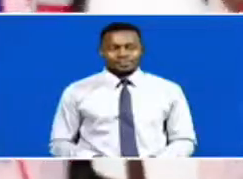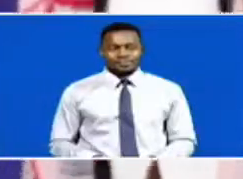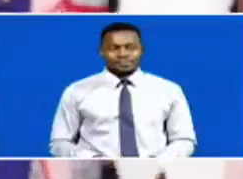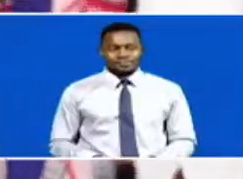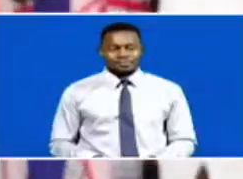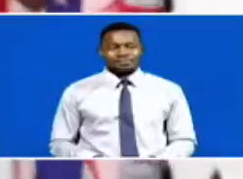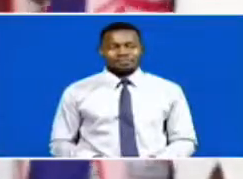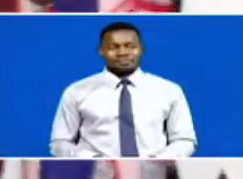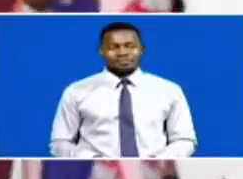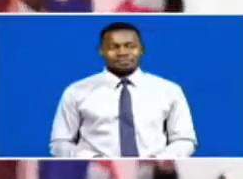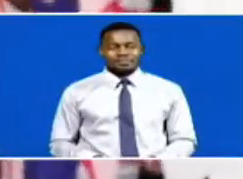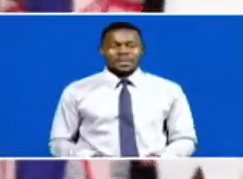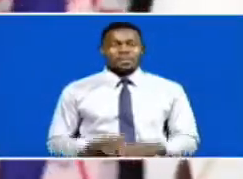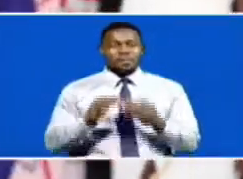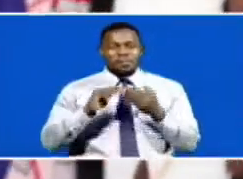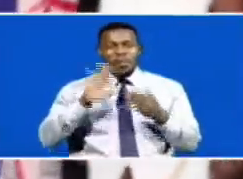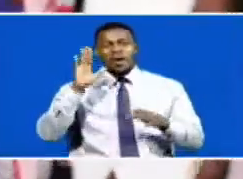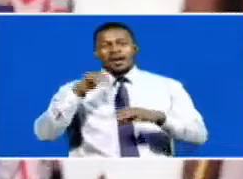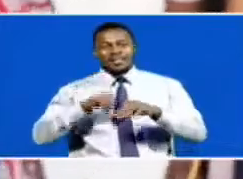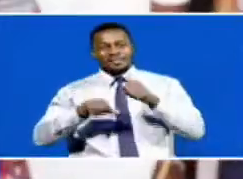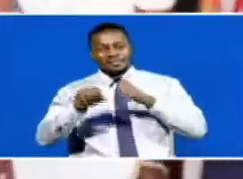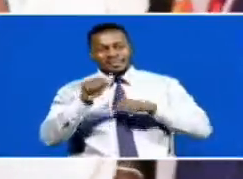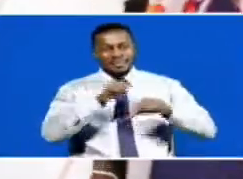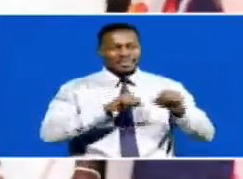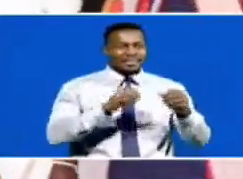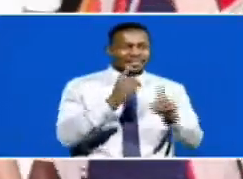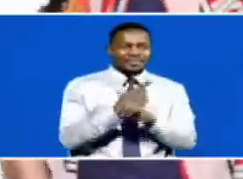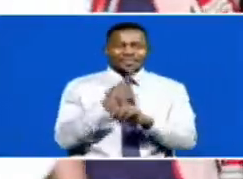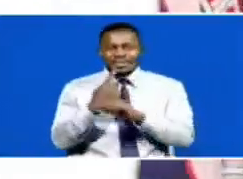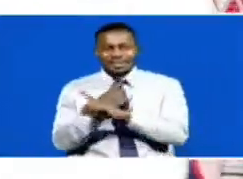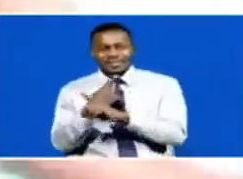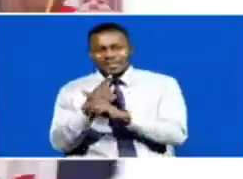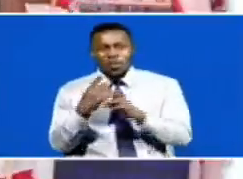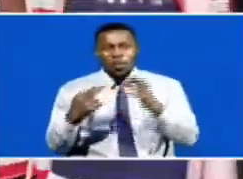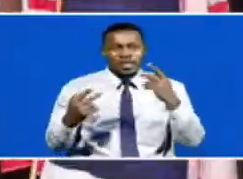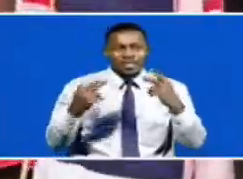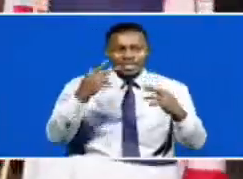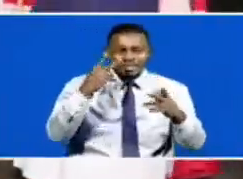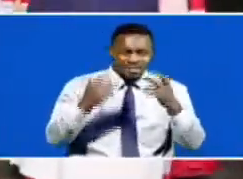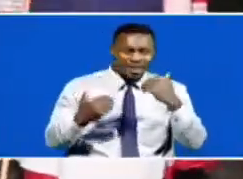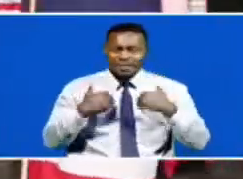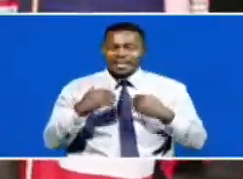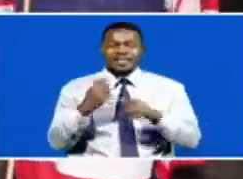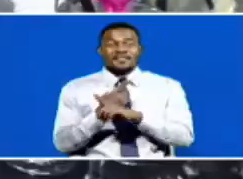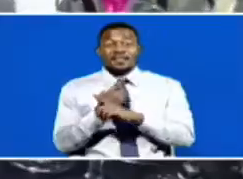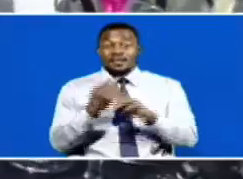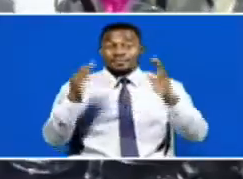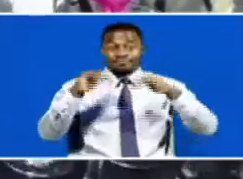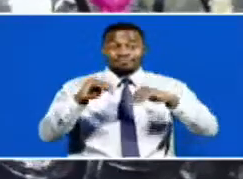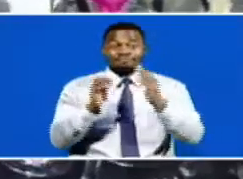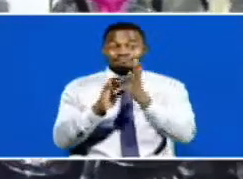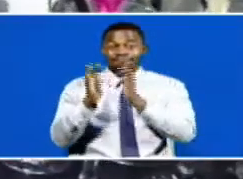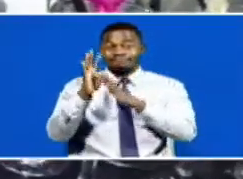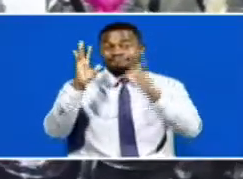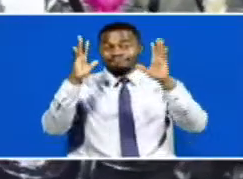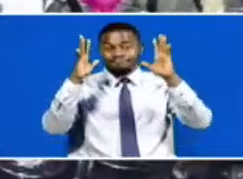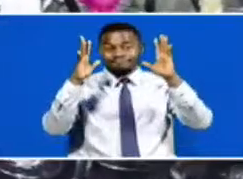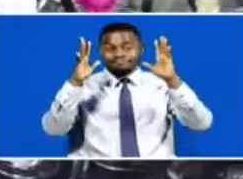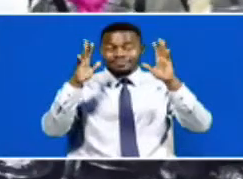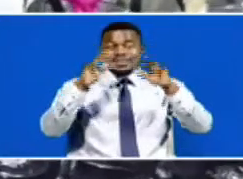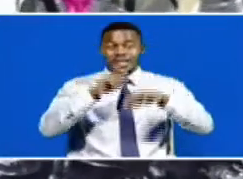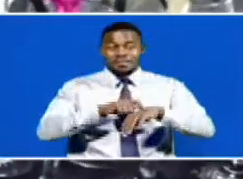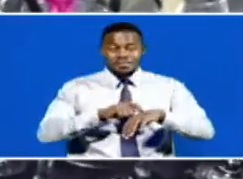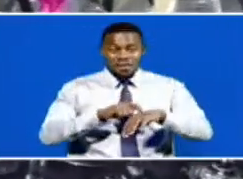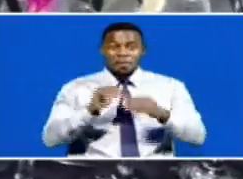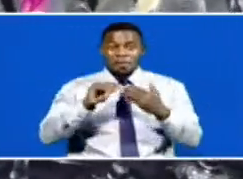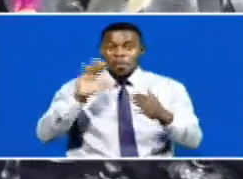It is a beehive of activities in many hotels that have lined up various events to celebrate Christmas. Many hotels